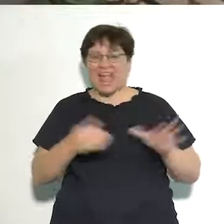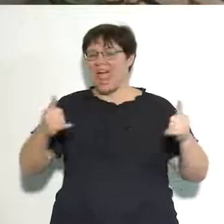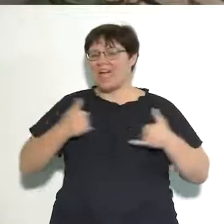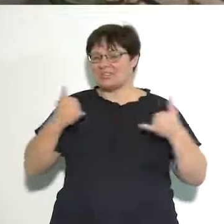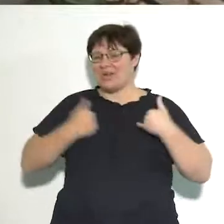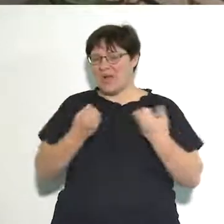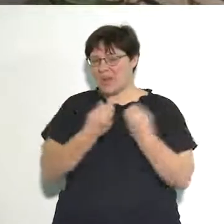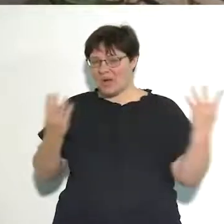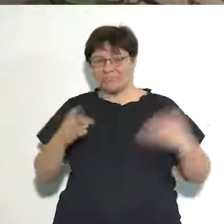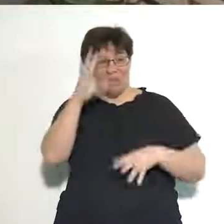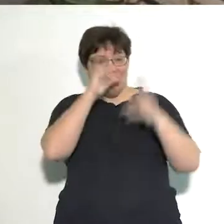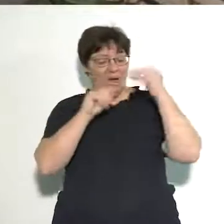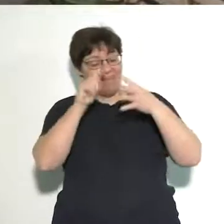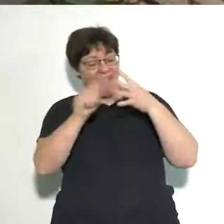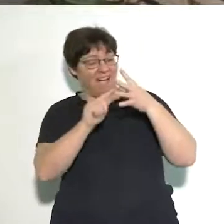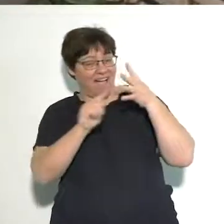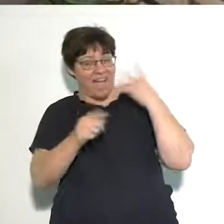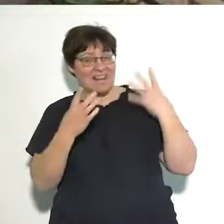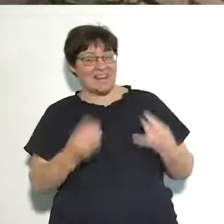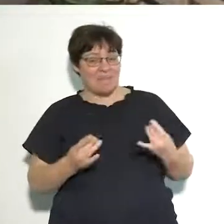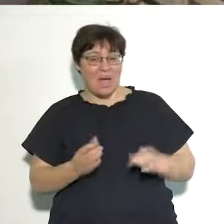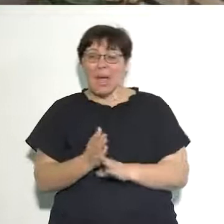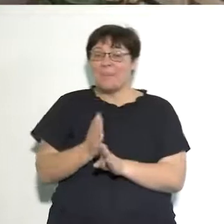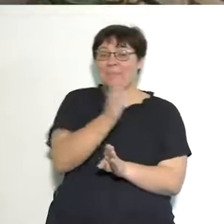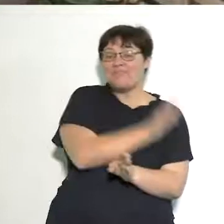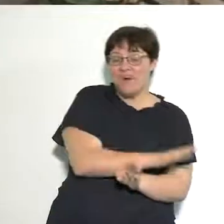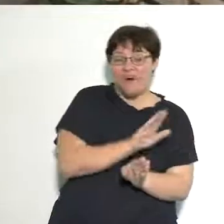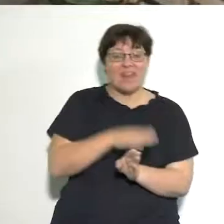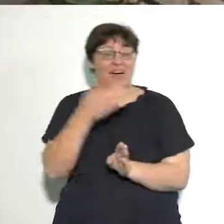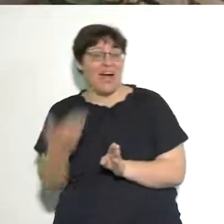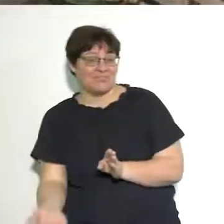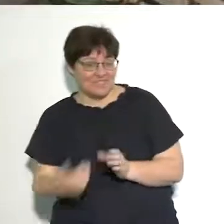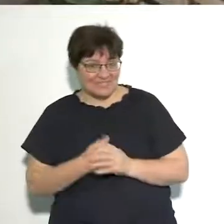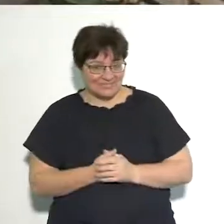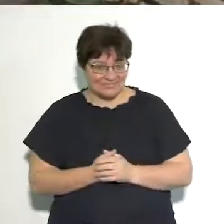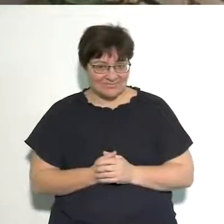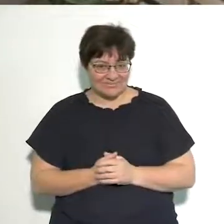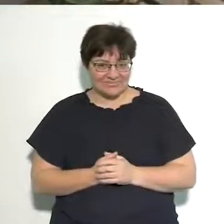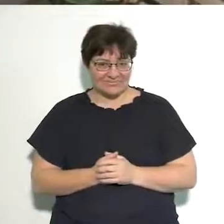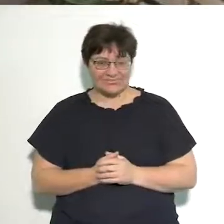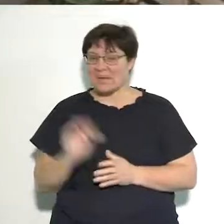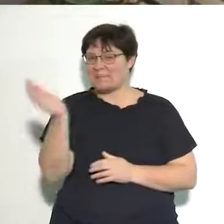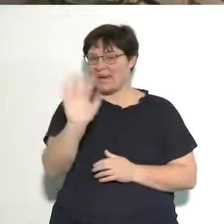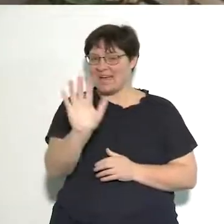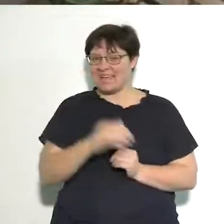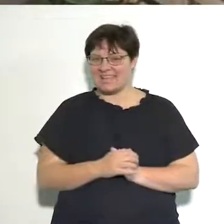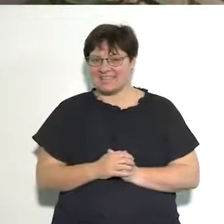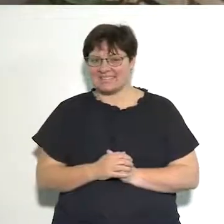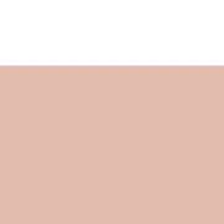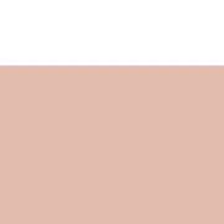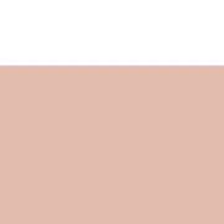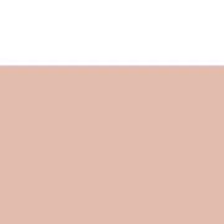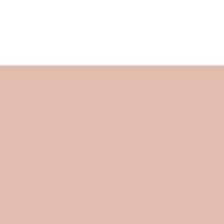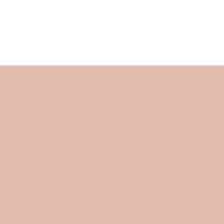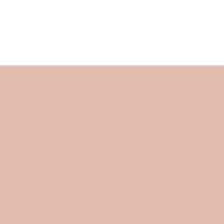and have lots of fun learning about all the numbers, what comes before them, and what comes after them. Bye.